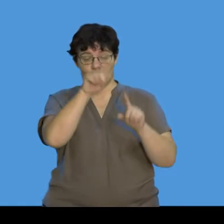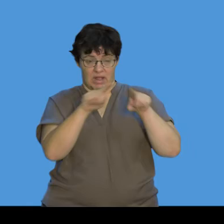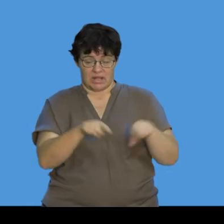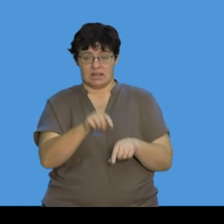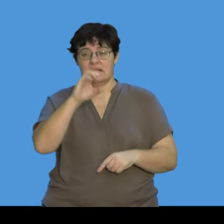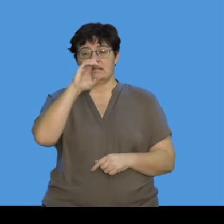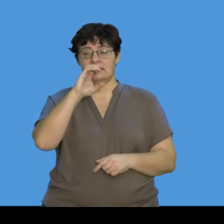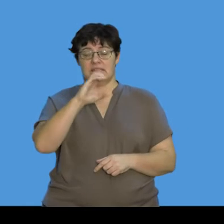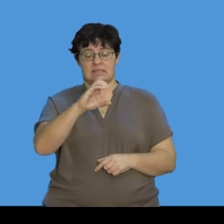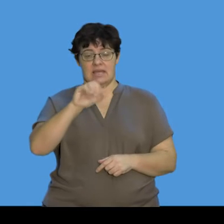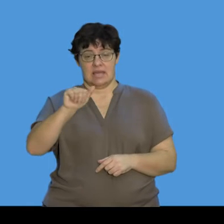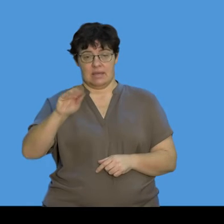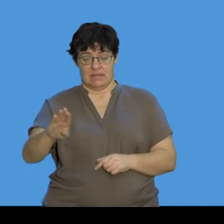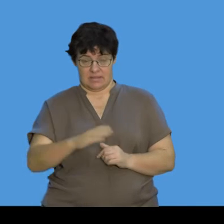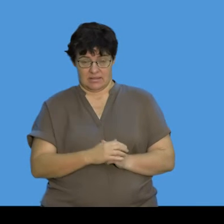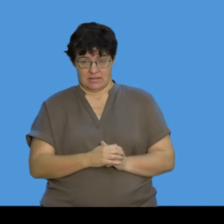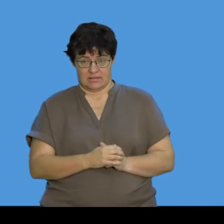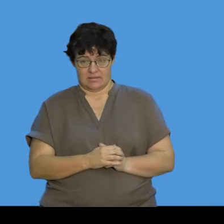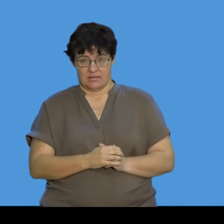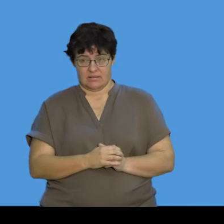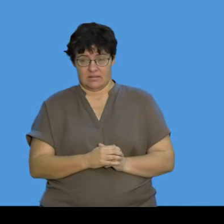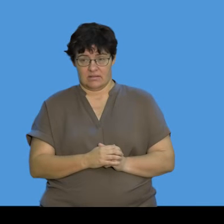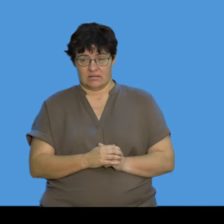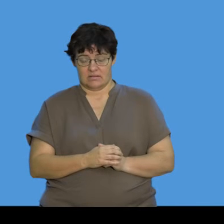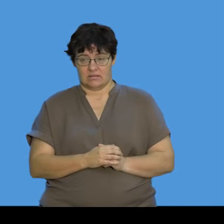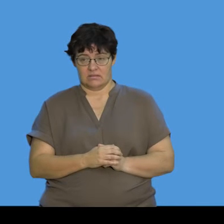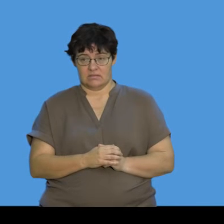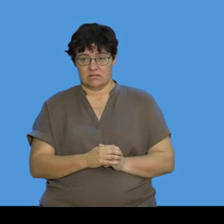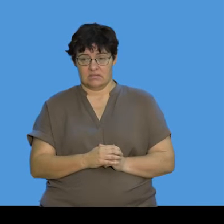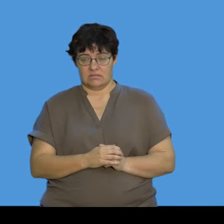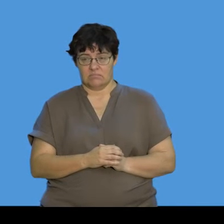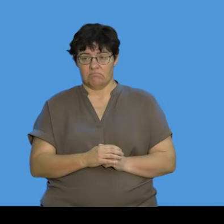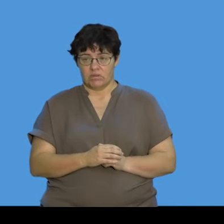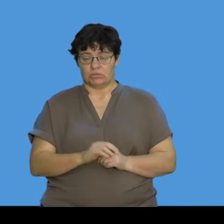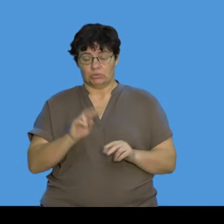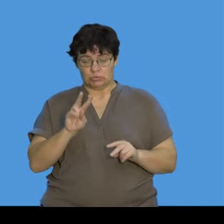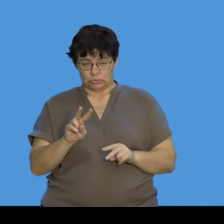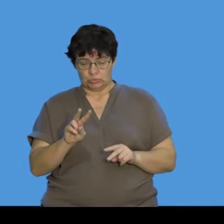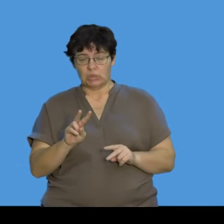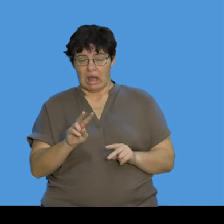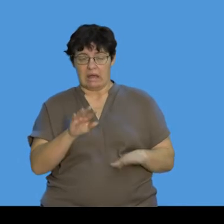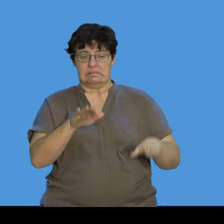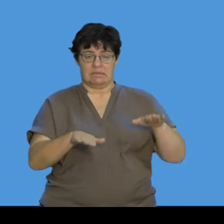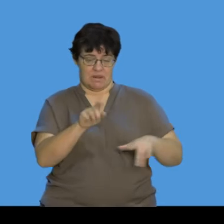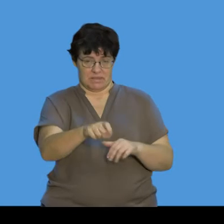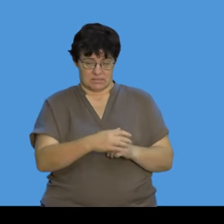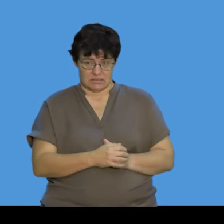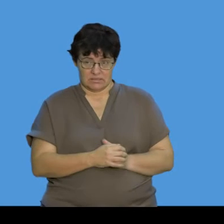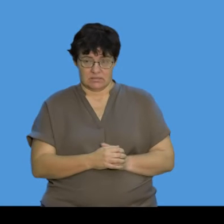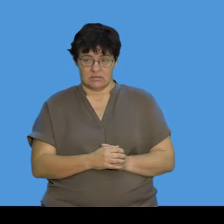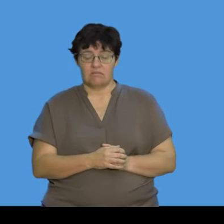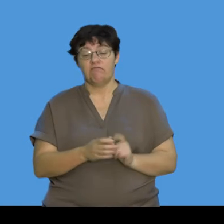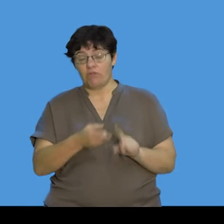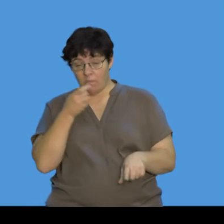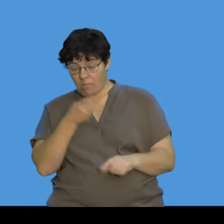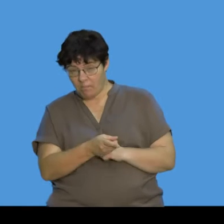CAB, right? So it must really be that these two triangles are similar to each other. From this,